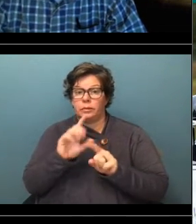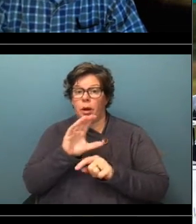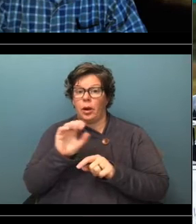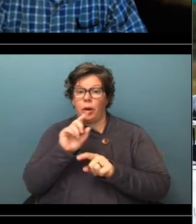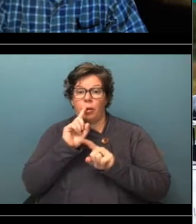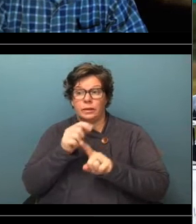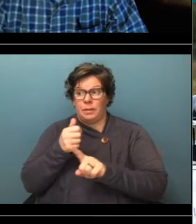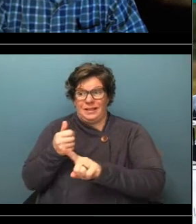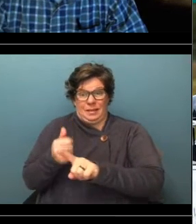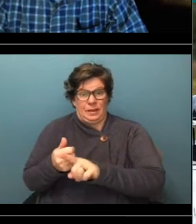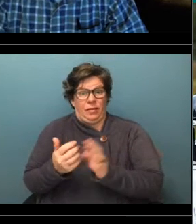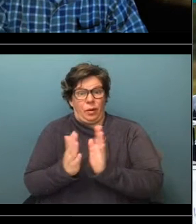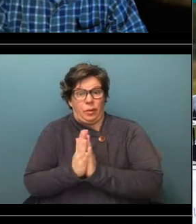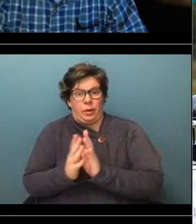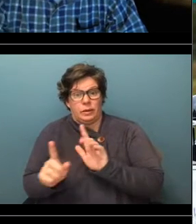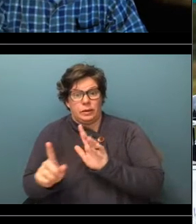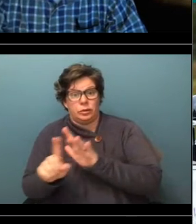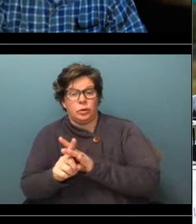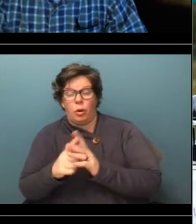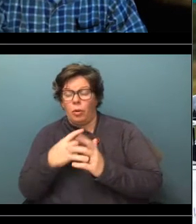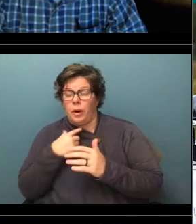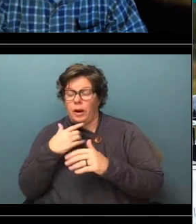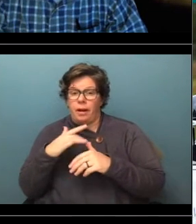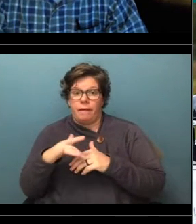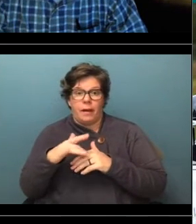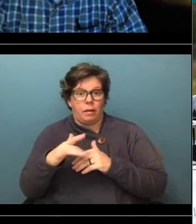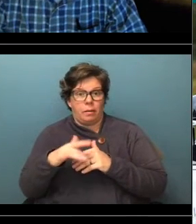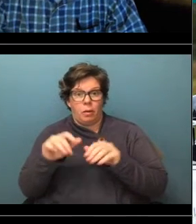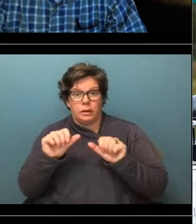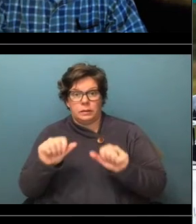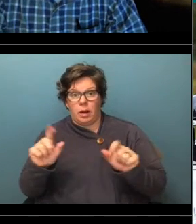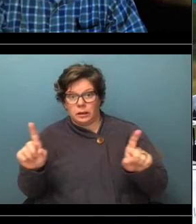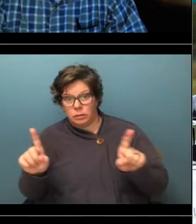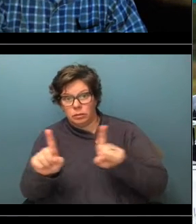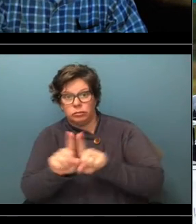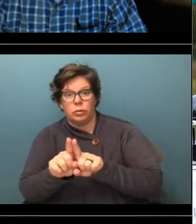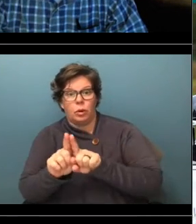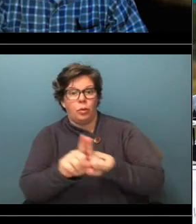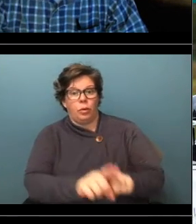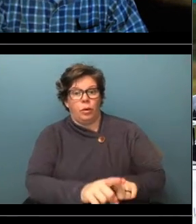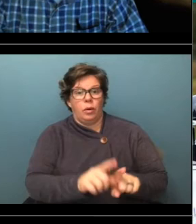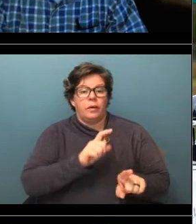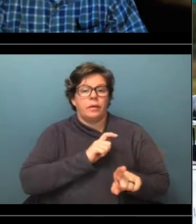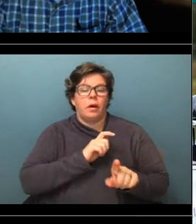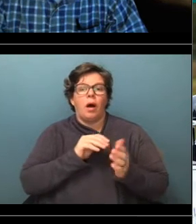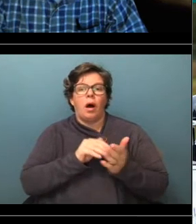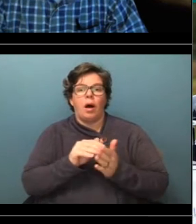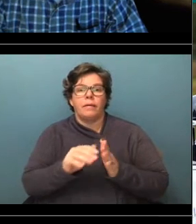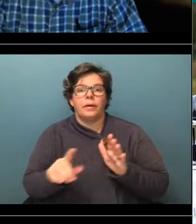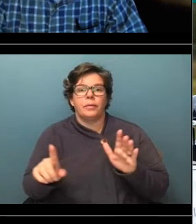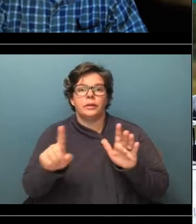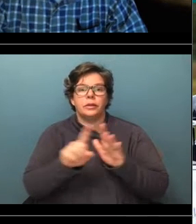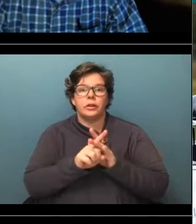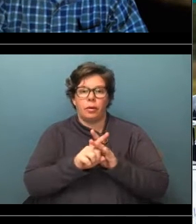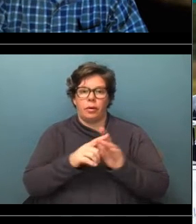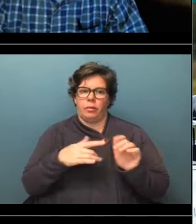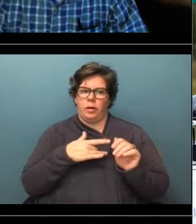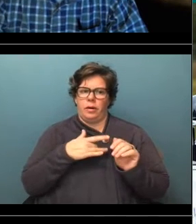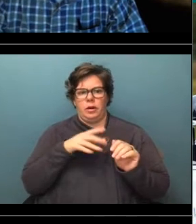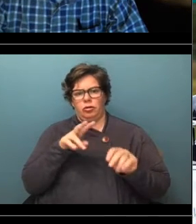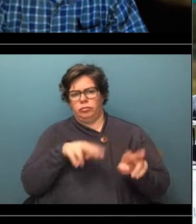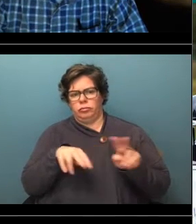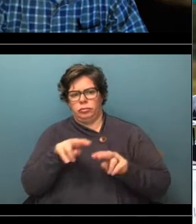We try to make ourselves as easily available as humanly possible. And oftentimes when we show up, as long as we feel that